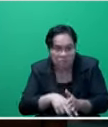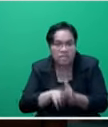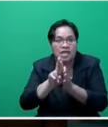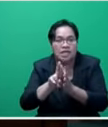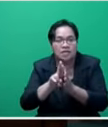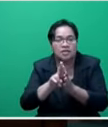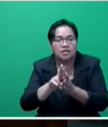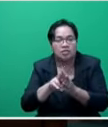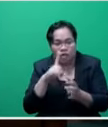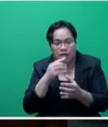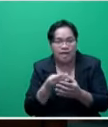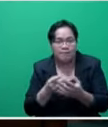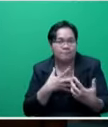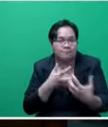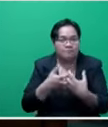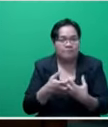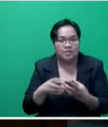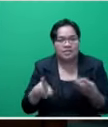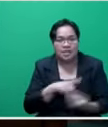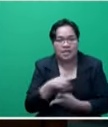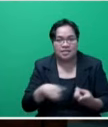to disasters.